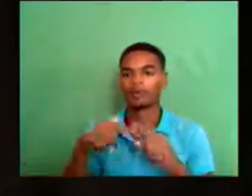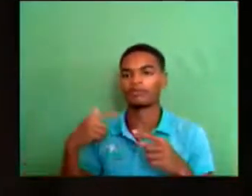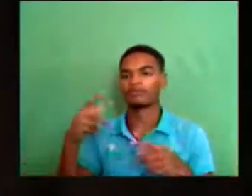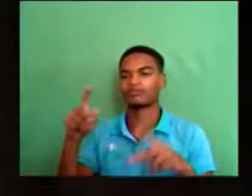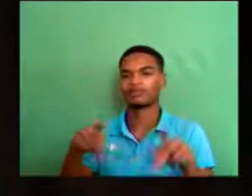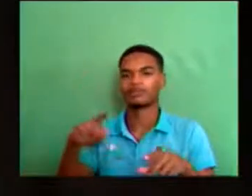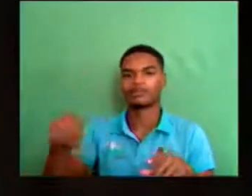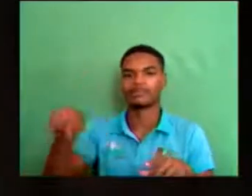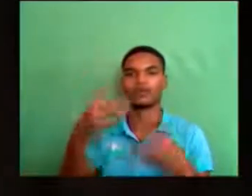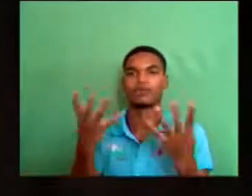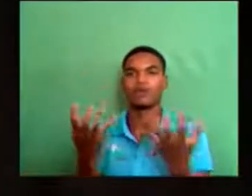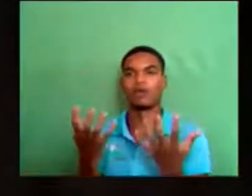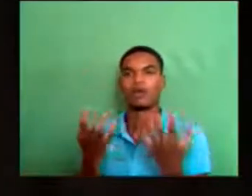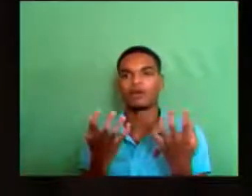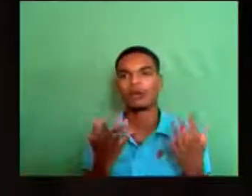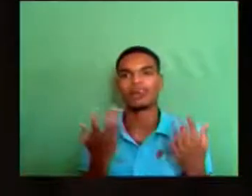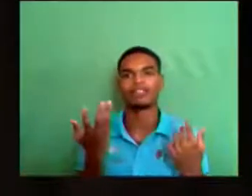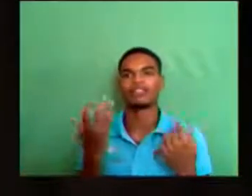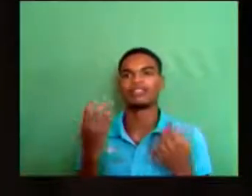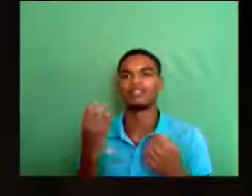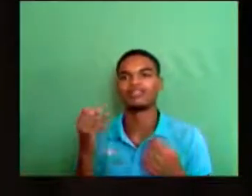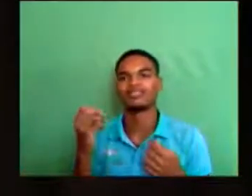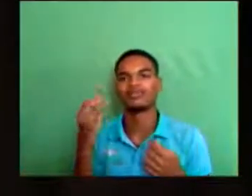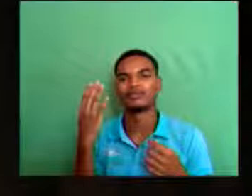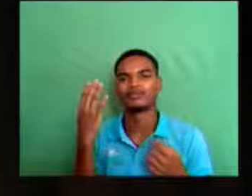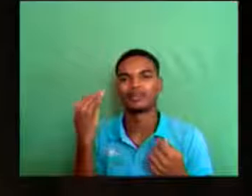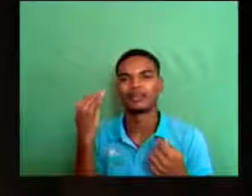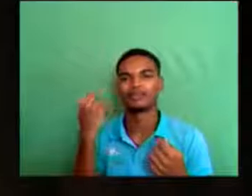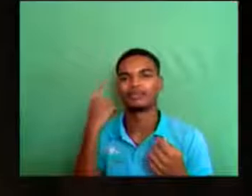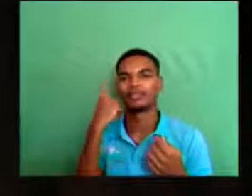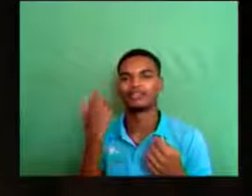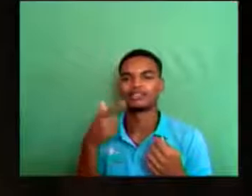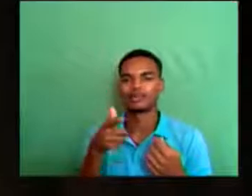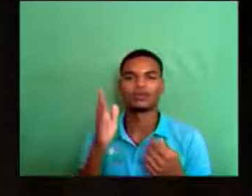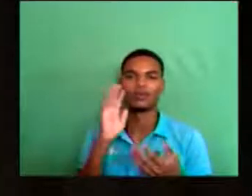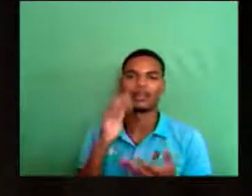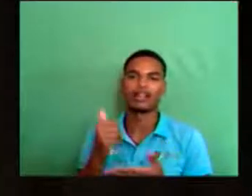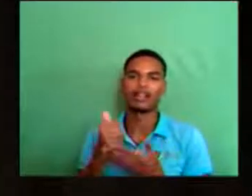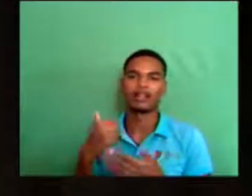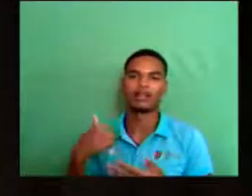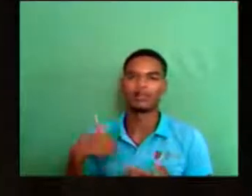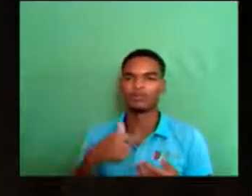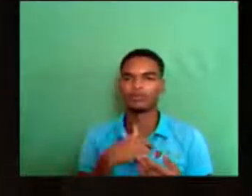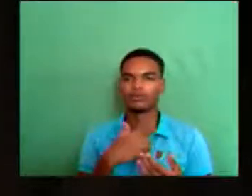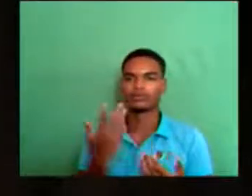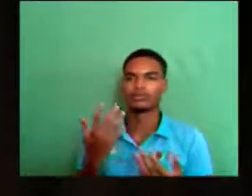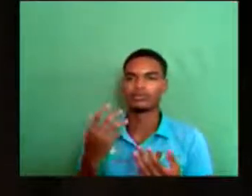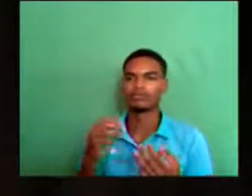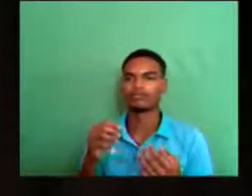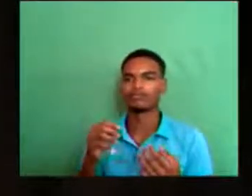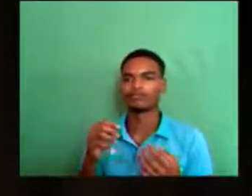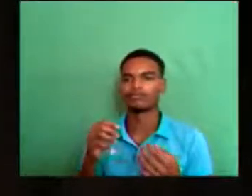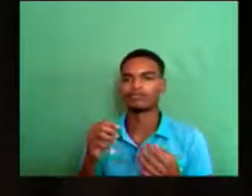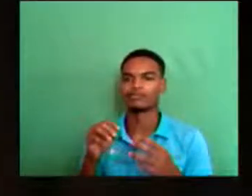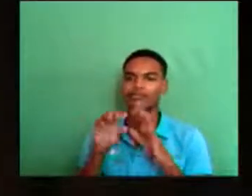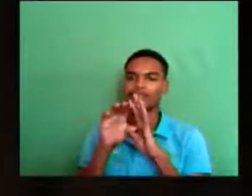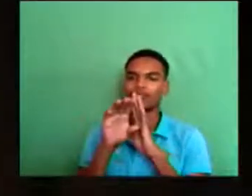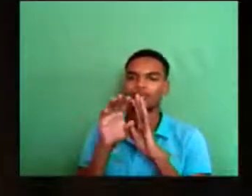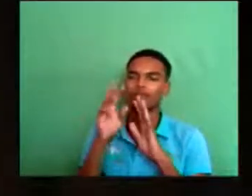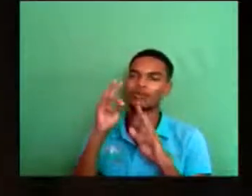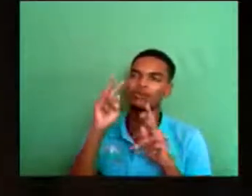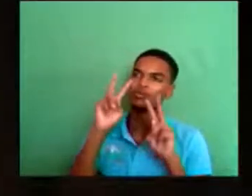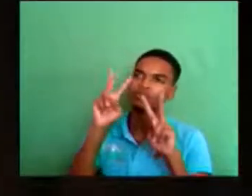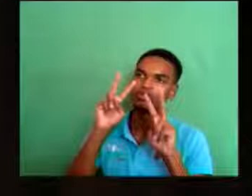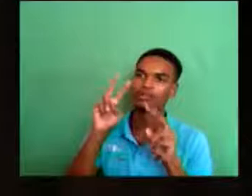demand, that type of consumer, this will make our viewing experience much better. It is much easier